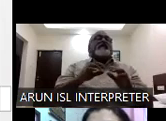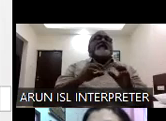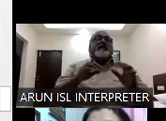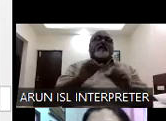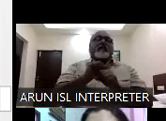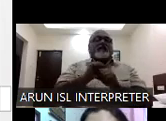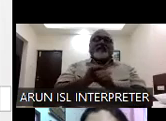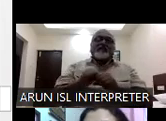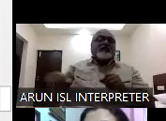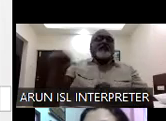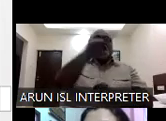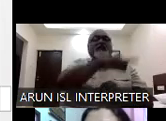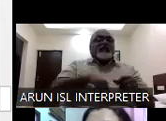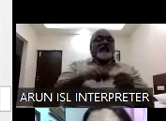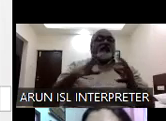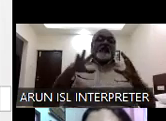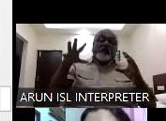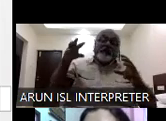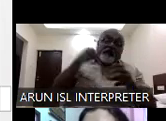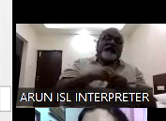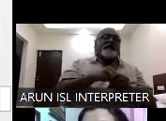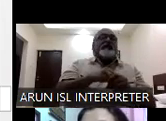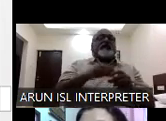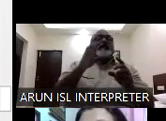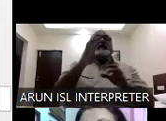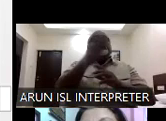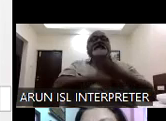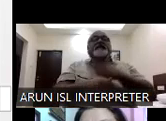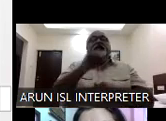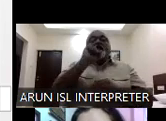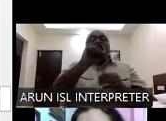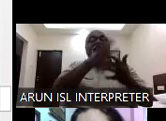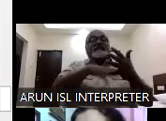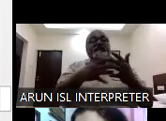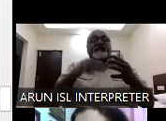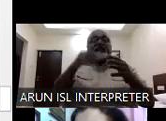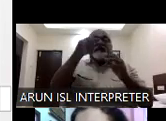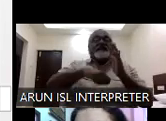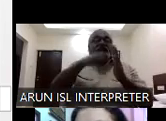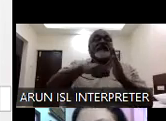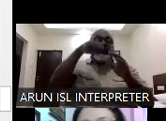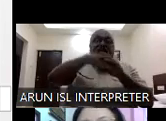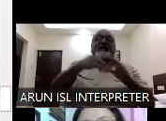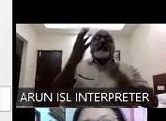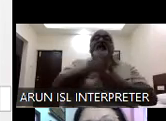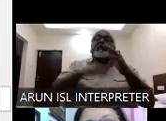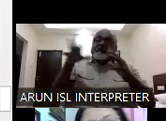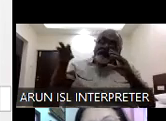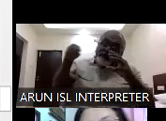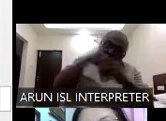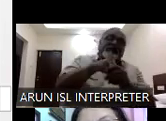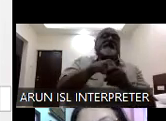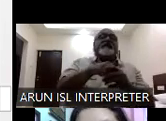try to fit disability in their relevant schemes, and we prepared a report, and in 2013 I submitted this report to